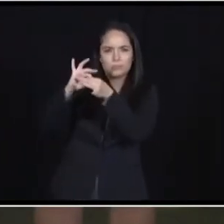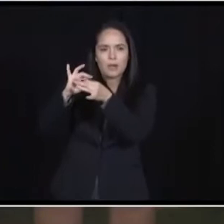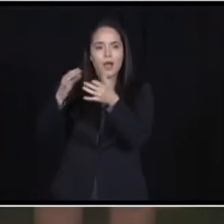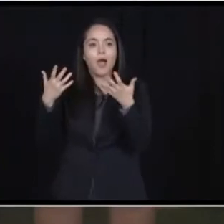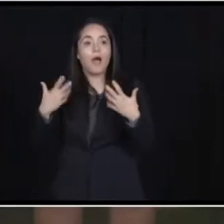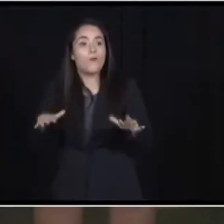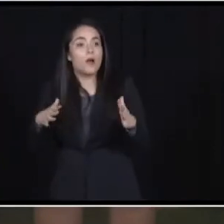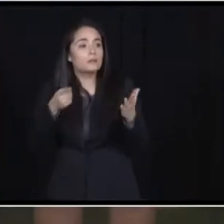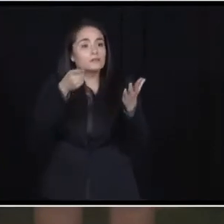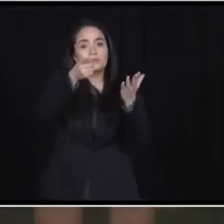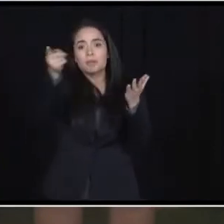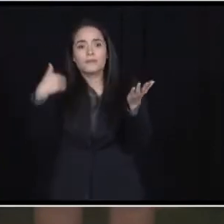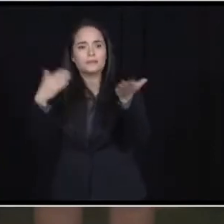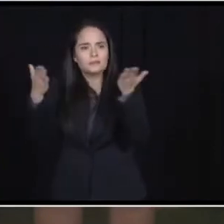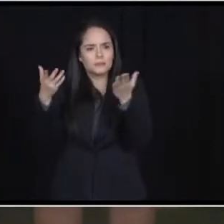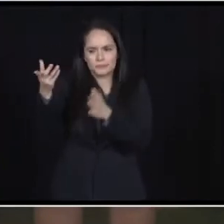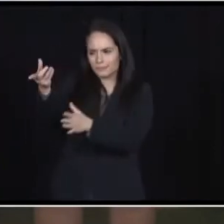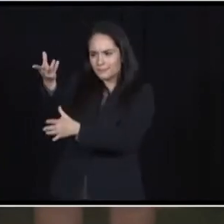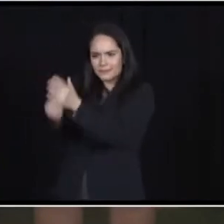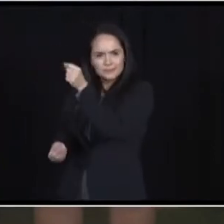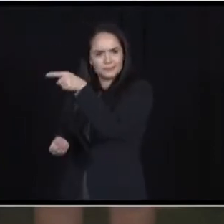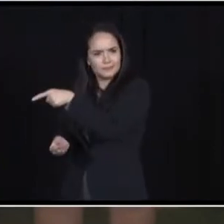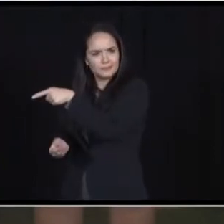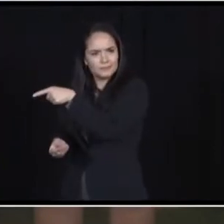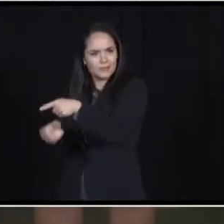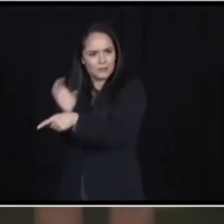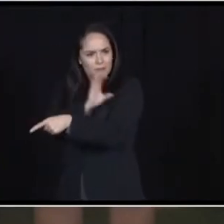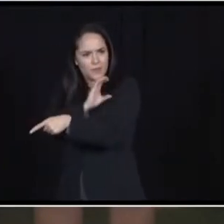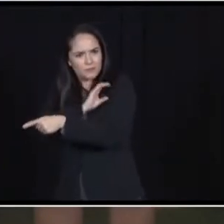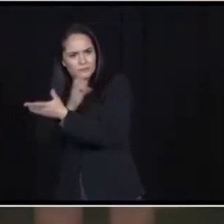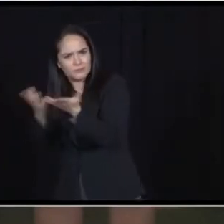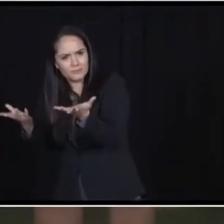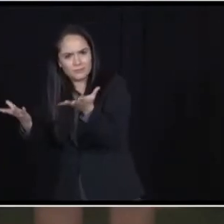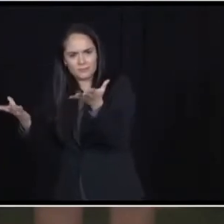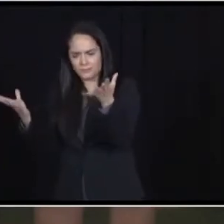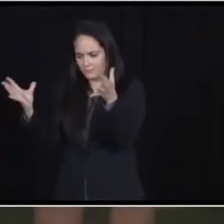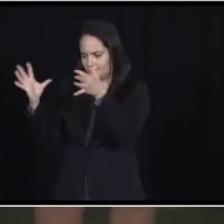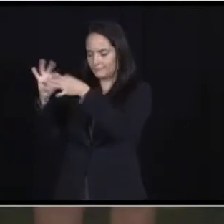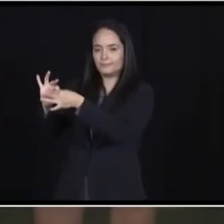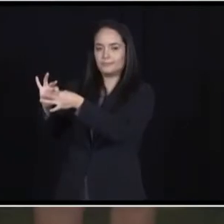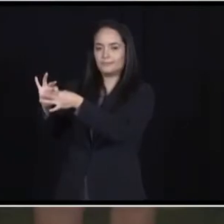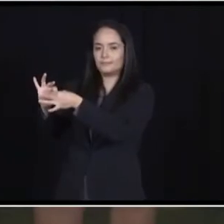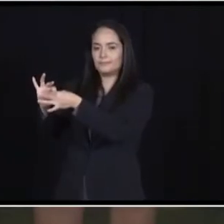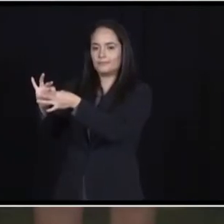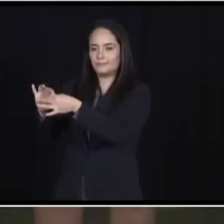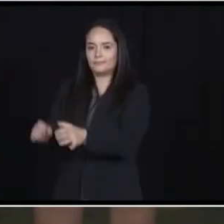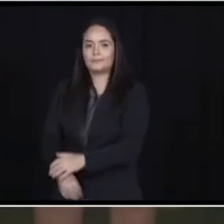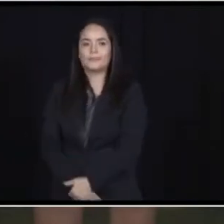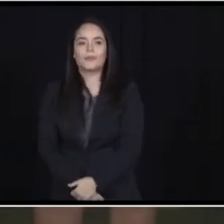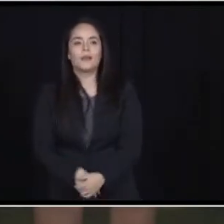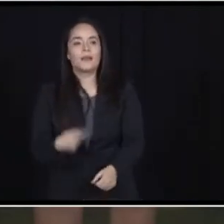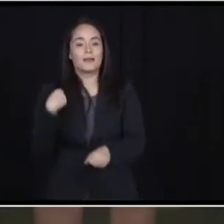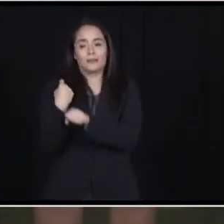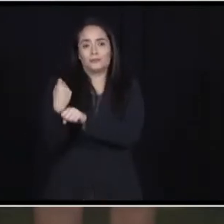exist, look to put those services in place. And our initial investment of $174 million last